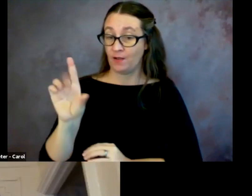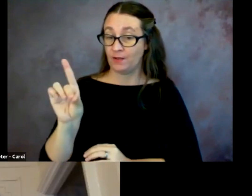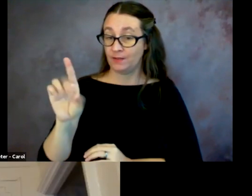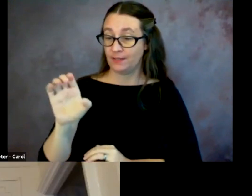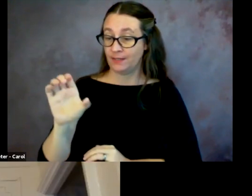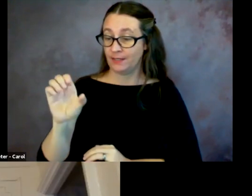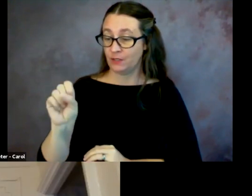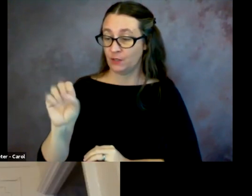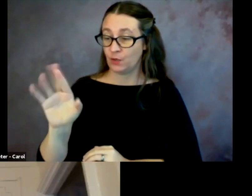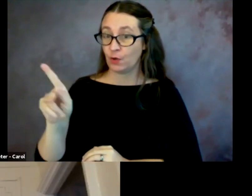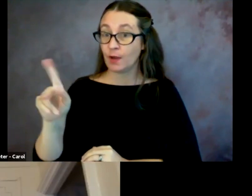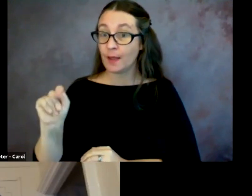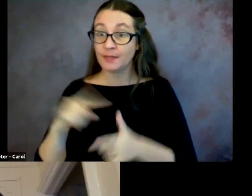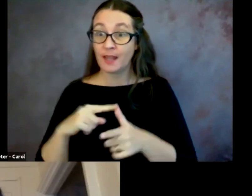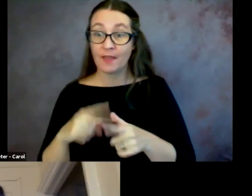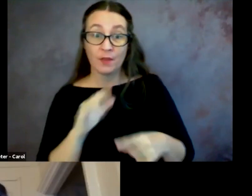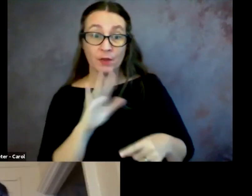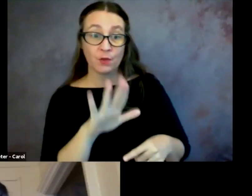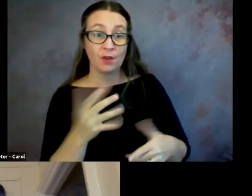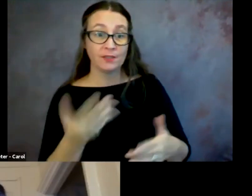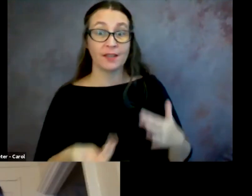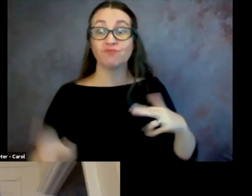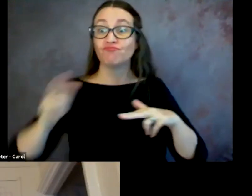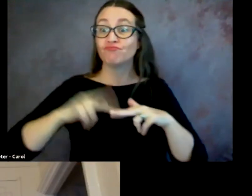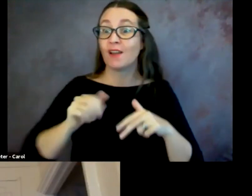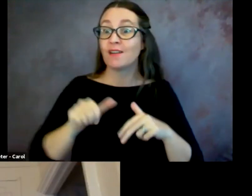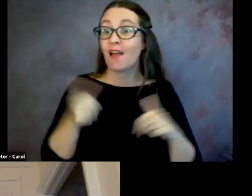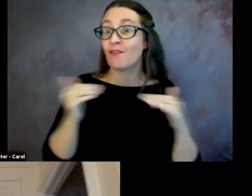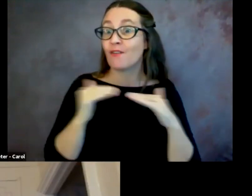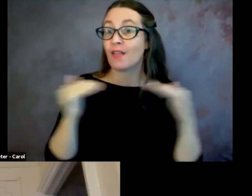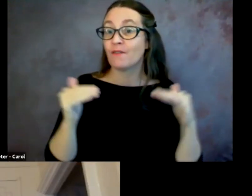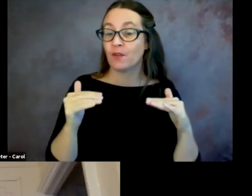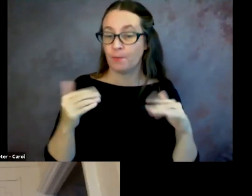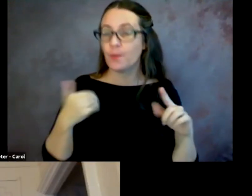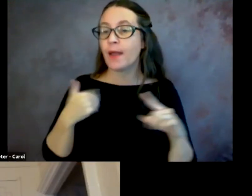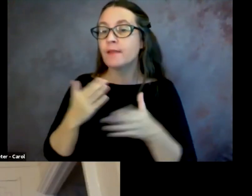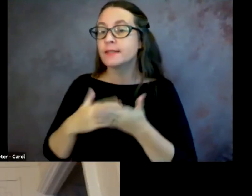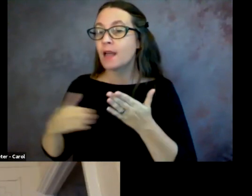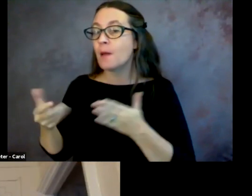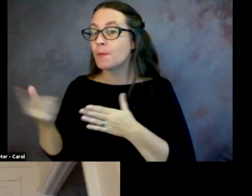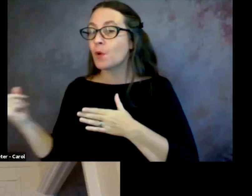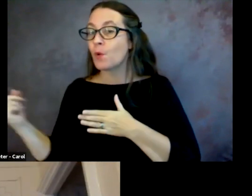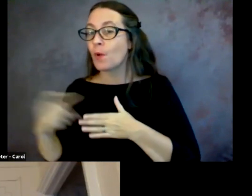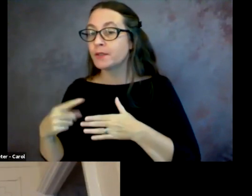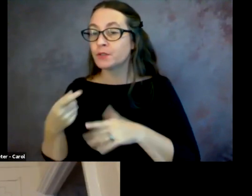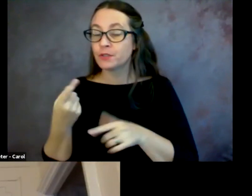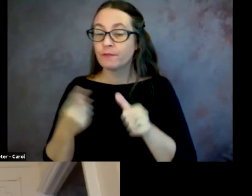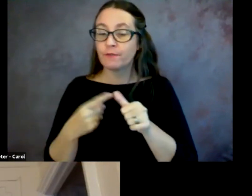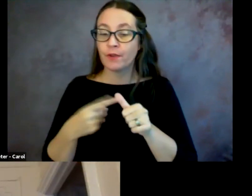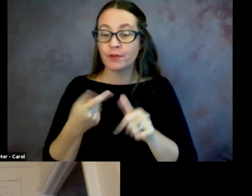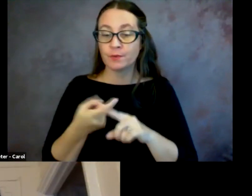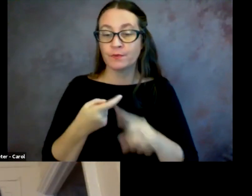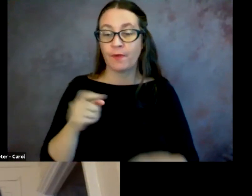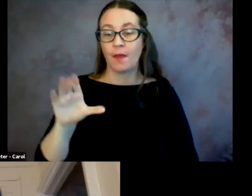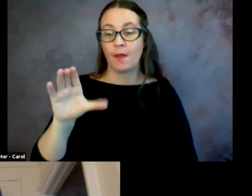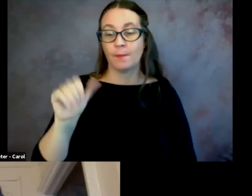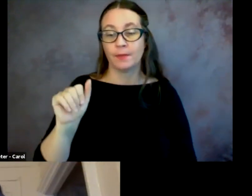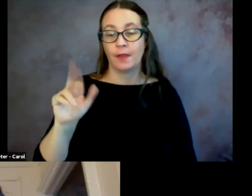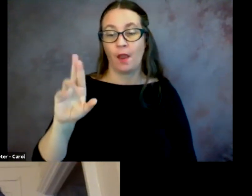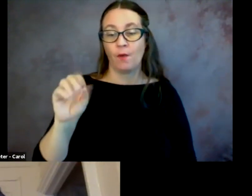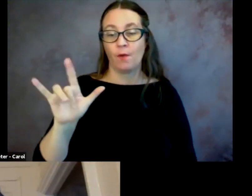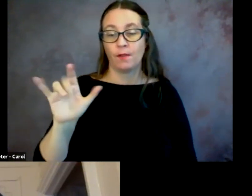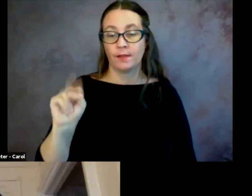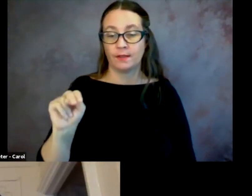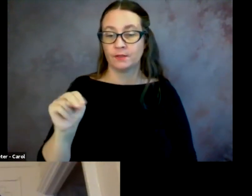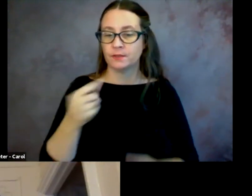level. But anyway, yes, you do have a few questions, and the first question is from Carolyn Audio, and it says, I noticed the YouTube